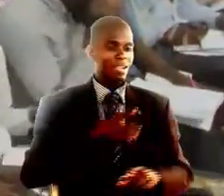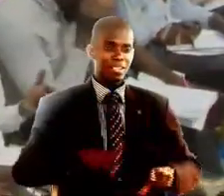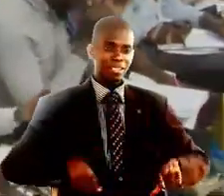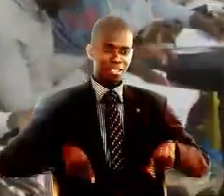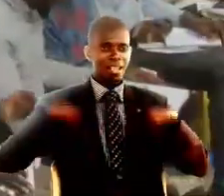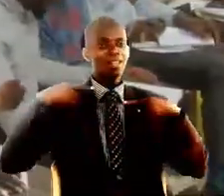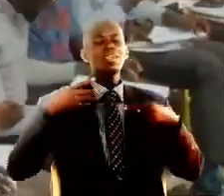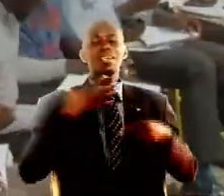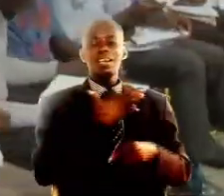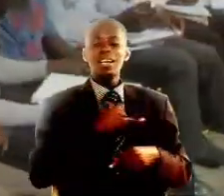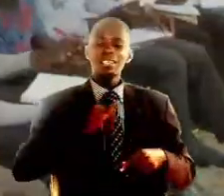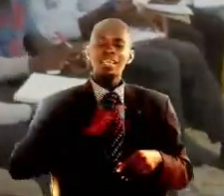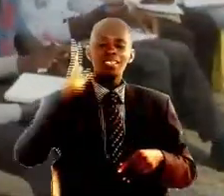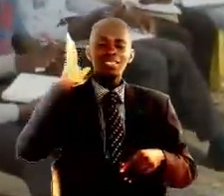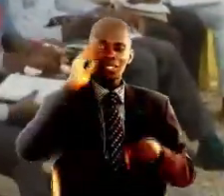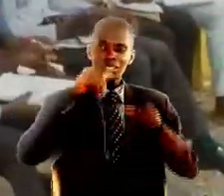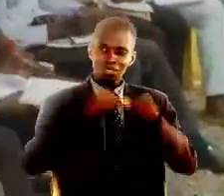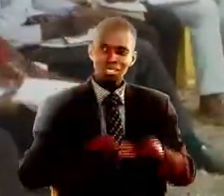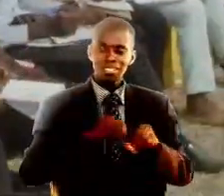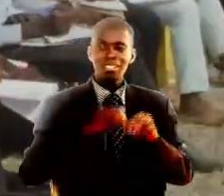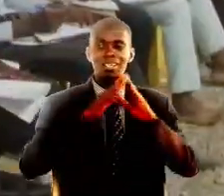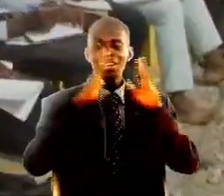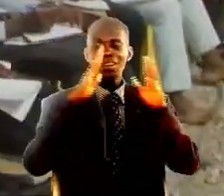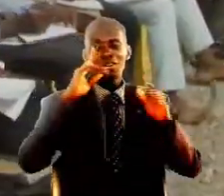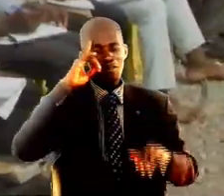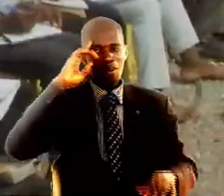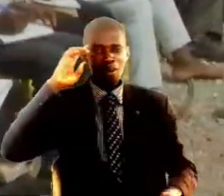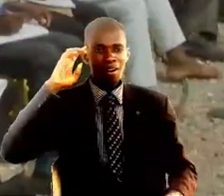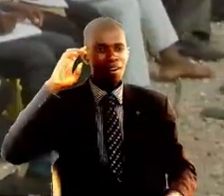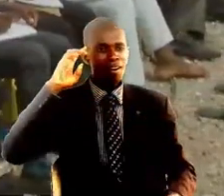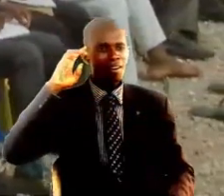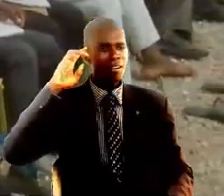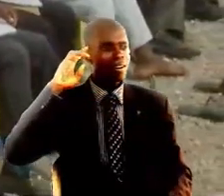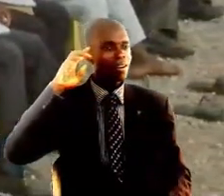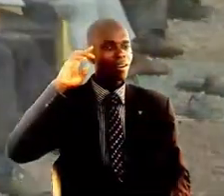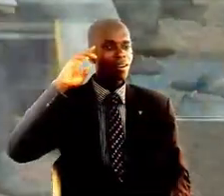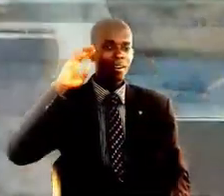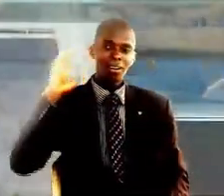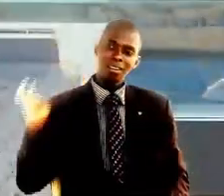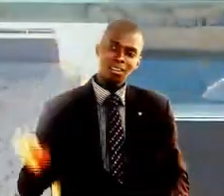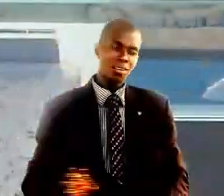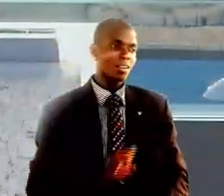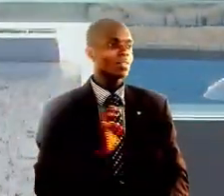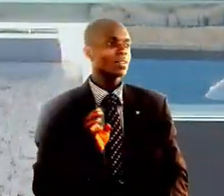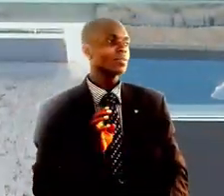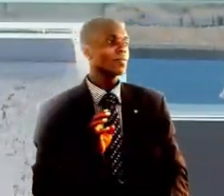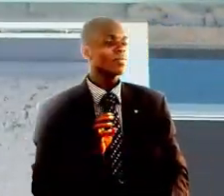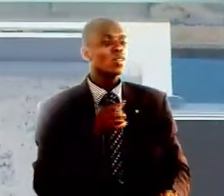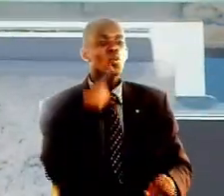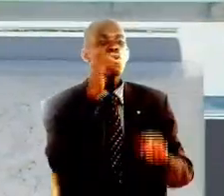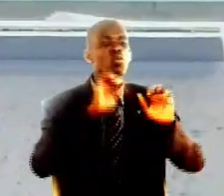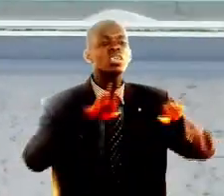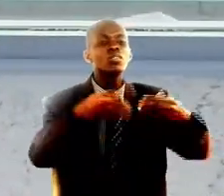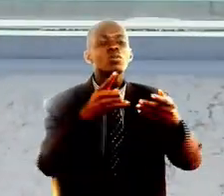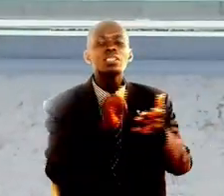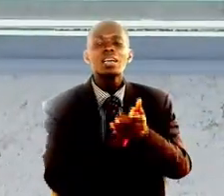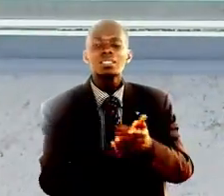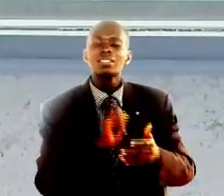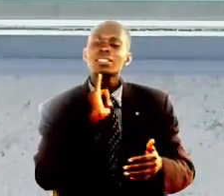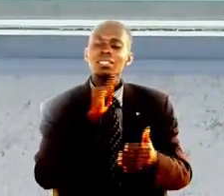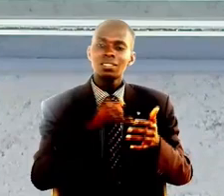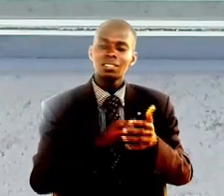Jesus' name. He is our shepherd. Of that associate is the omnipotent